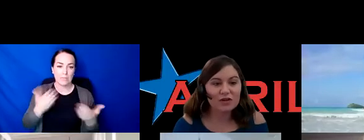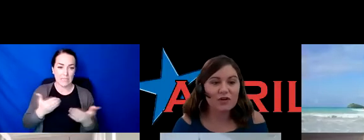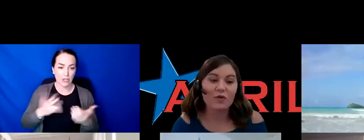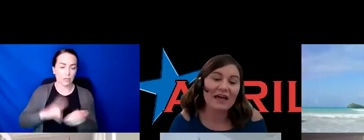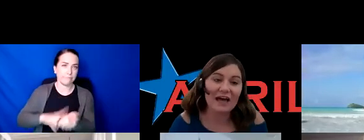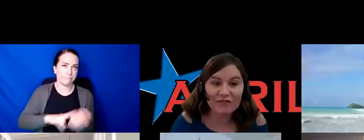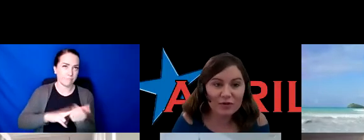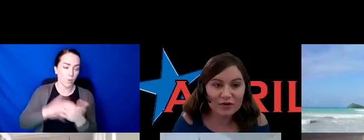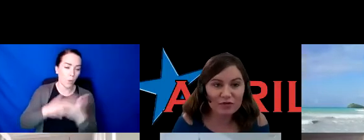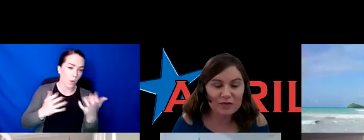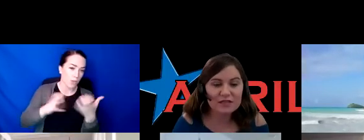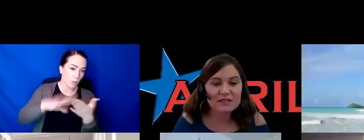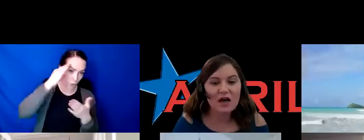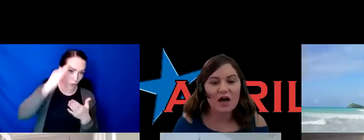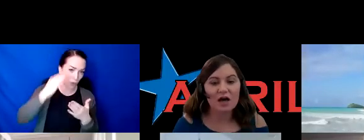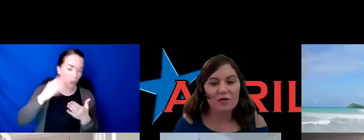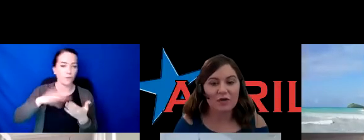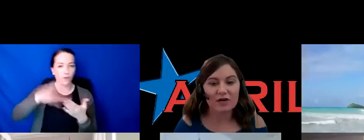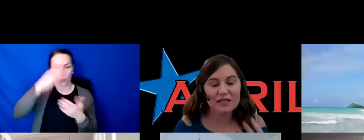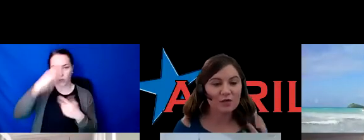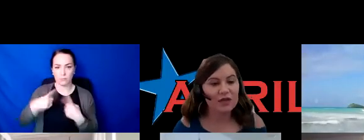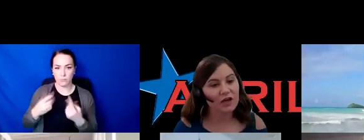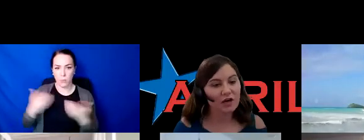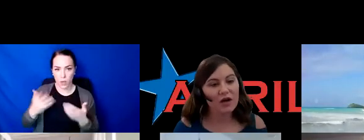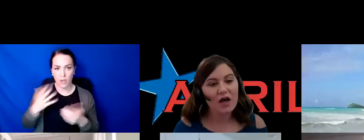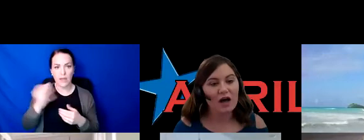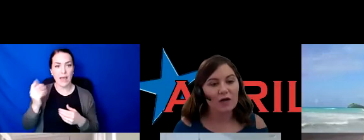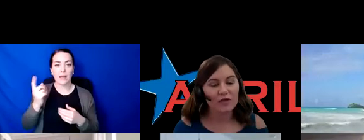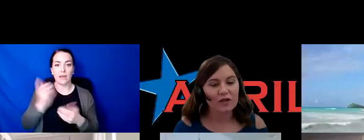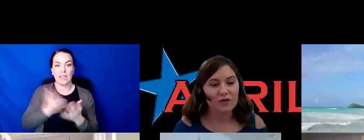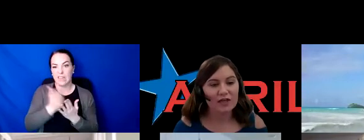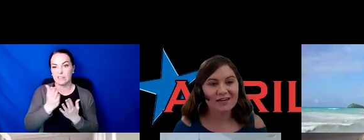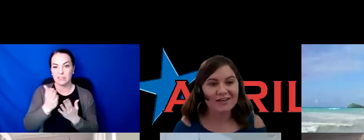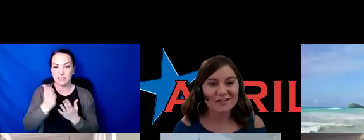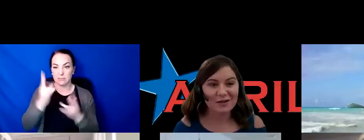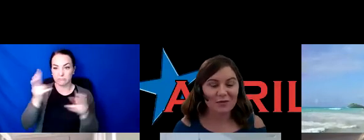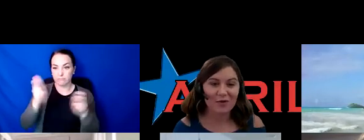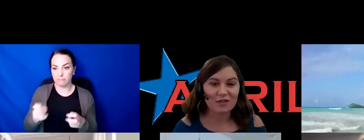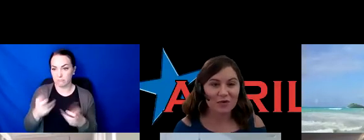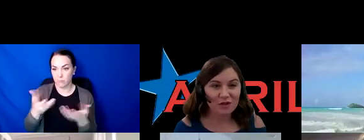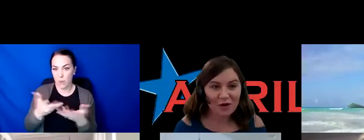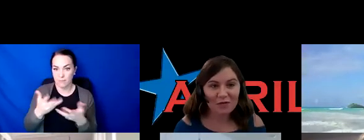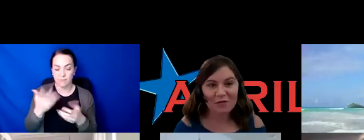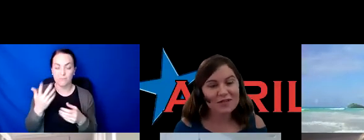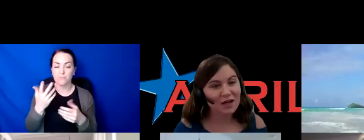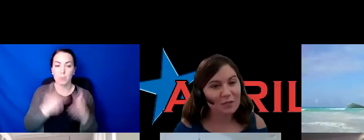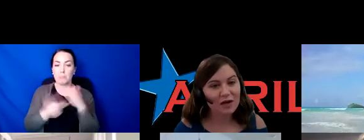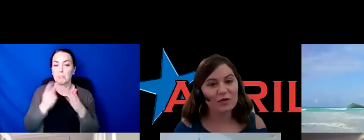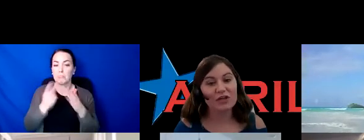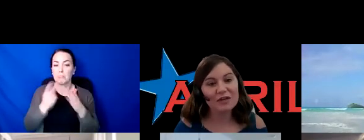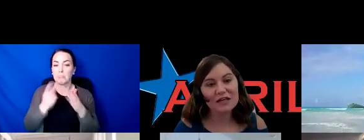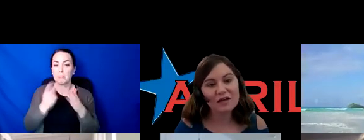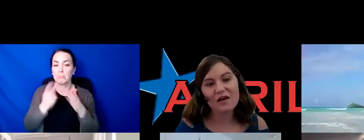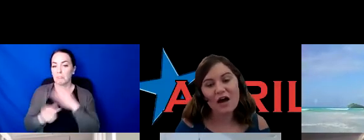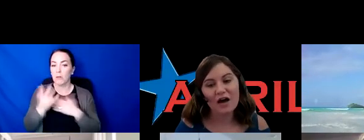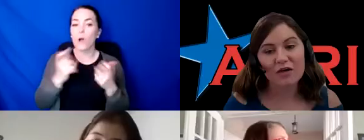want to learn, what have you learned from these, and where else can we go? We can only continue. We want to do what you all want to talk about and what